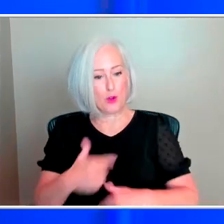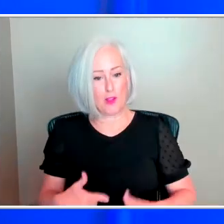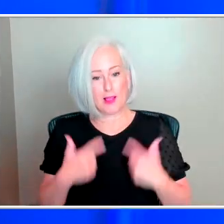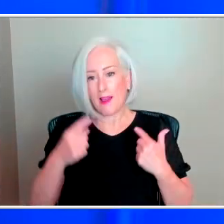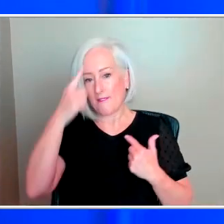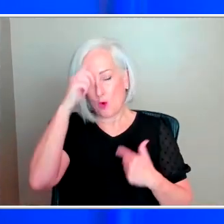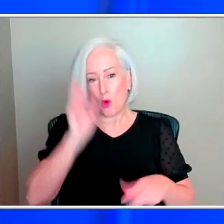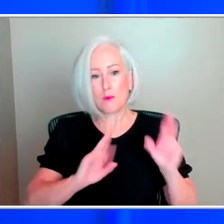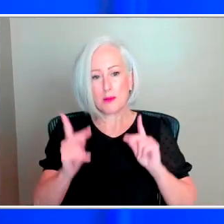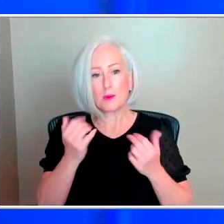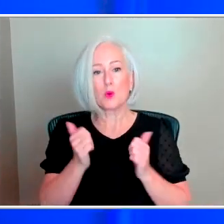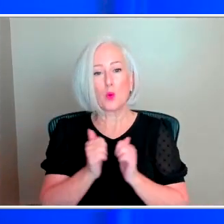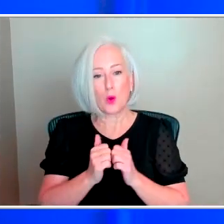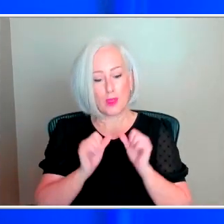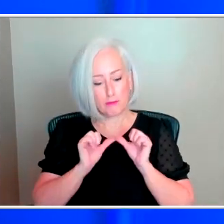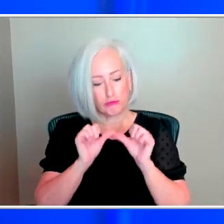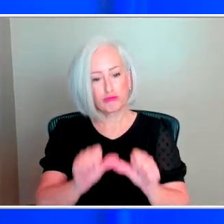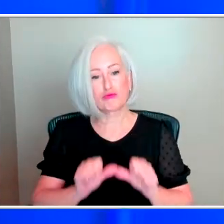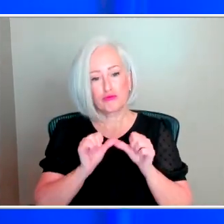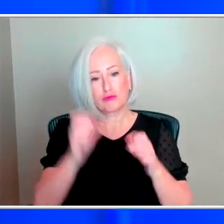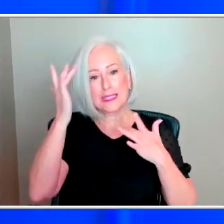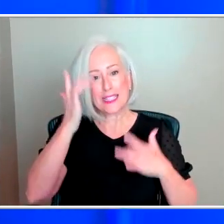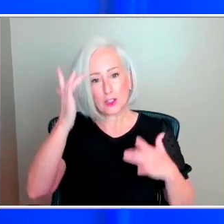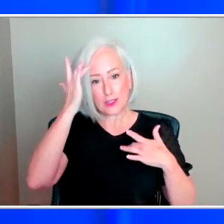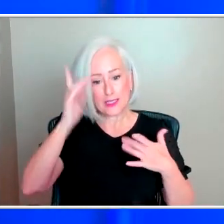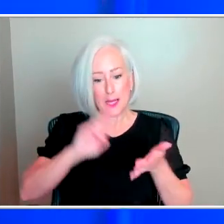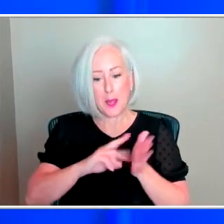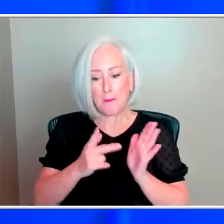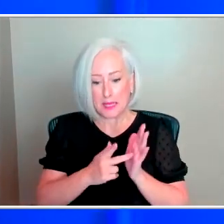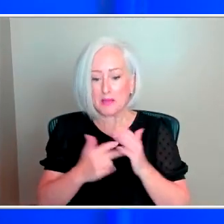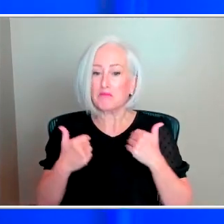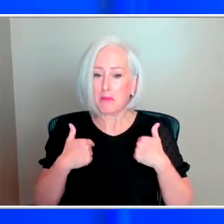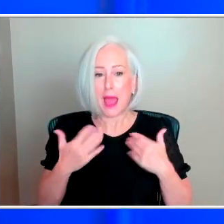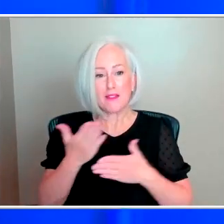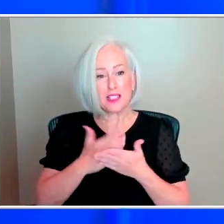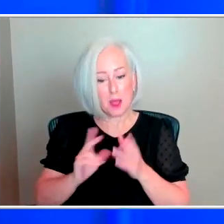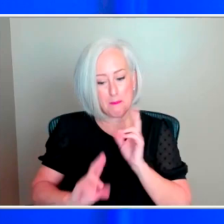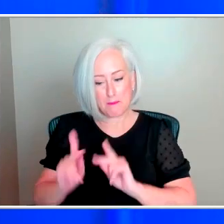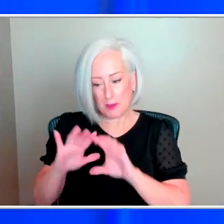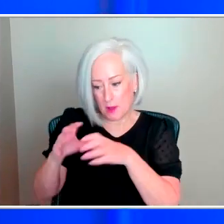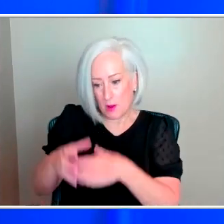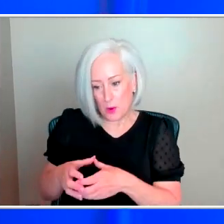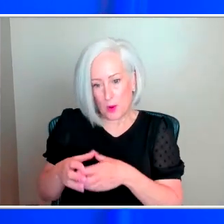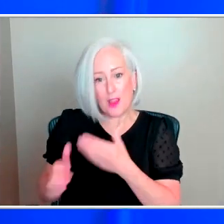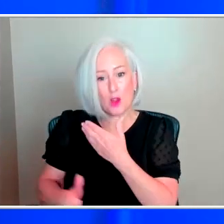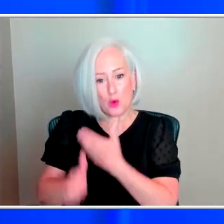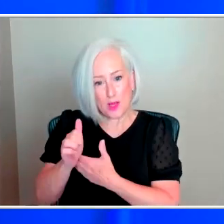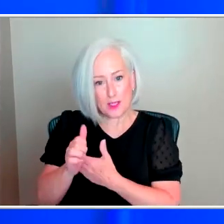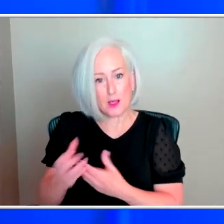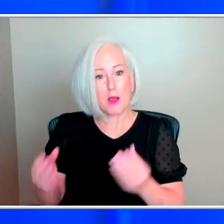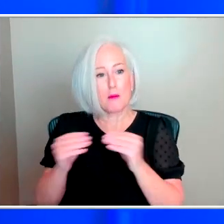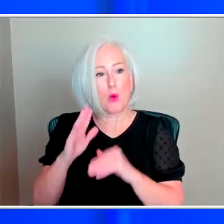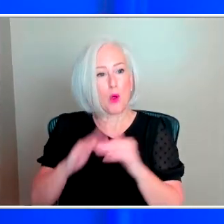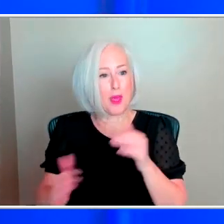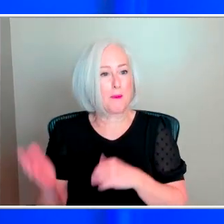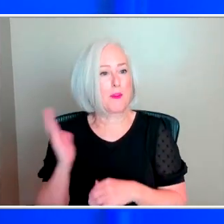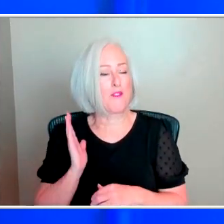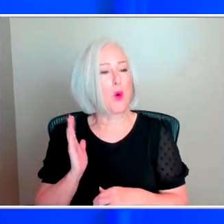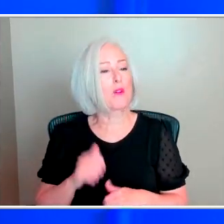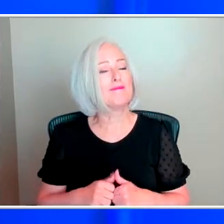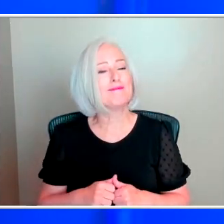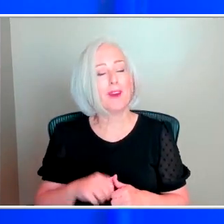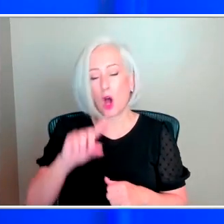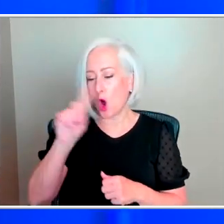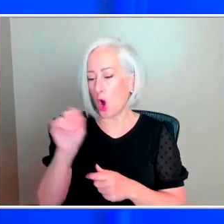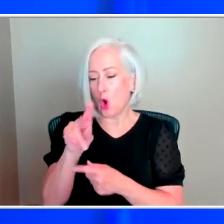chronic illnesses. And so we have populations that are risk more than we used to. But anyway, ozone, how do we get ozone? Well, it's in